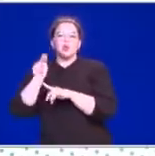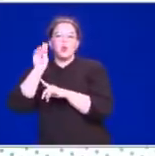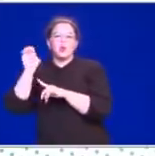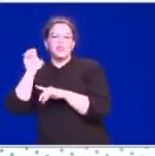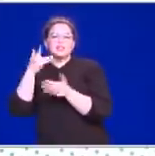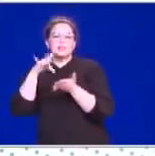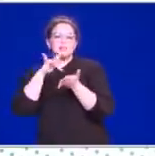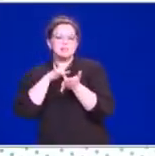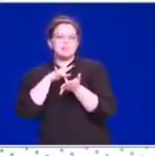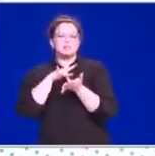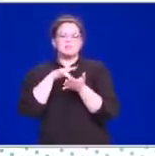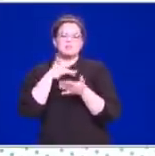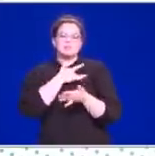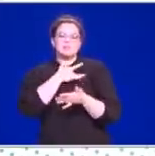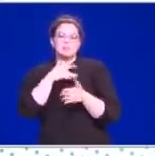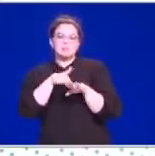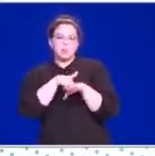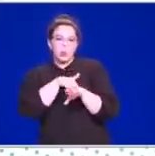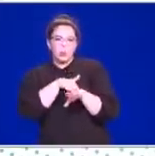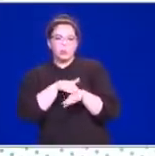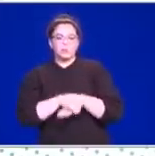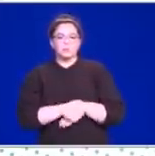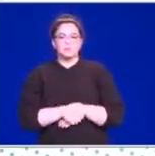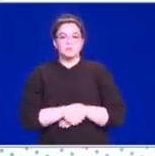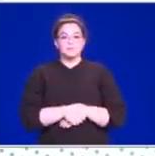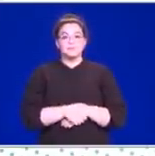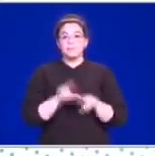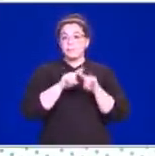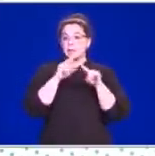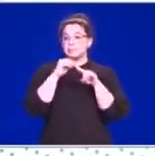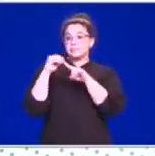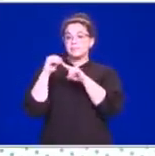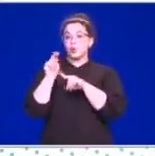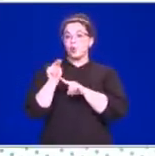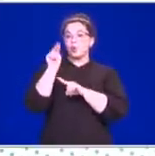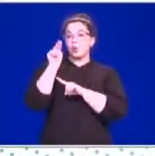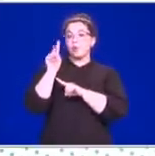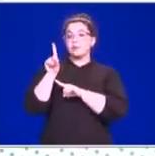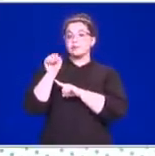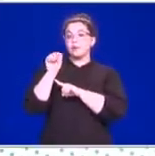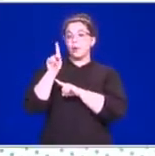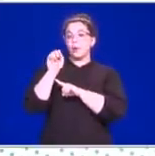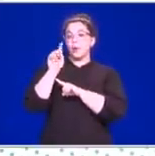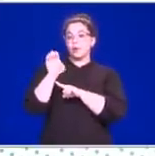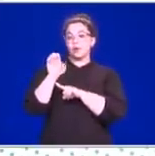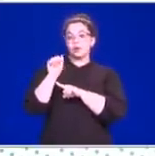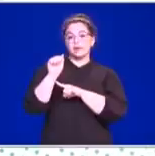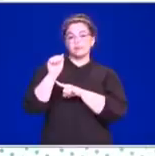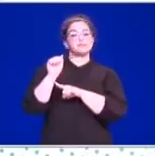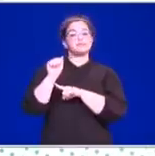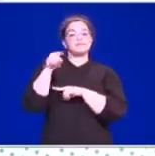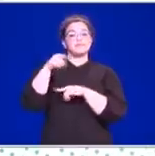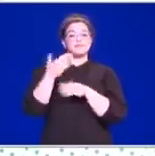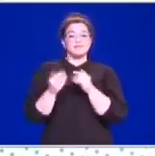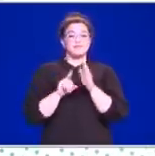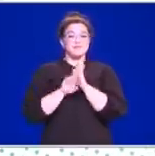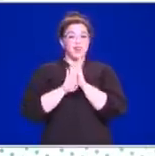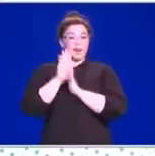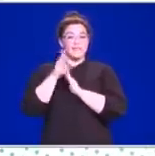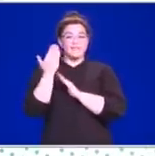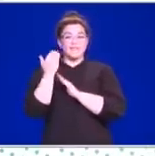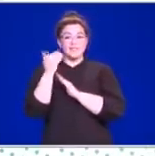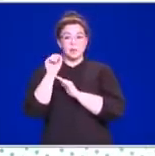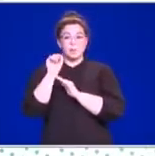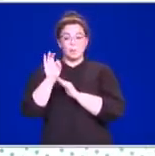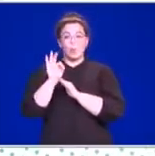Northeast and Midwest. A notable exception is North Dakota this past decade, which was up 15.8% and